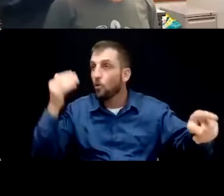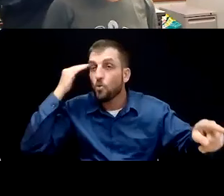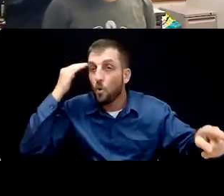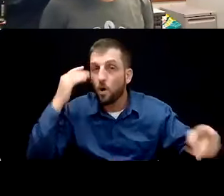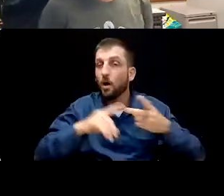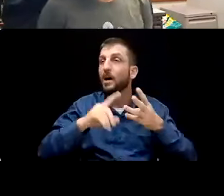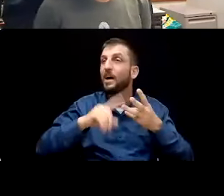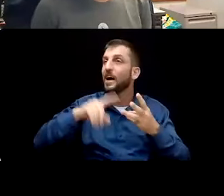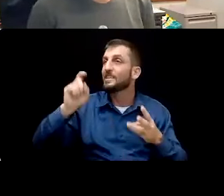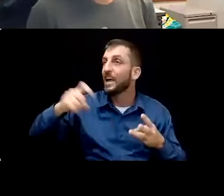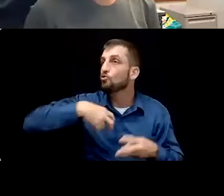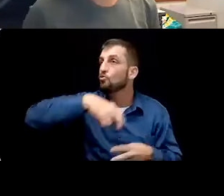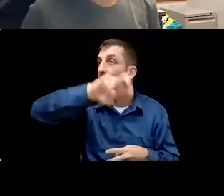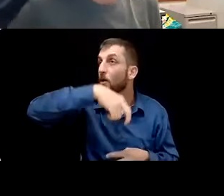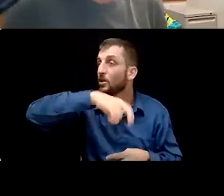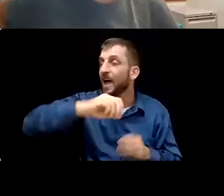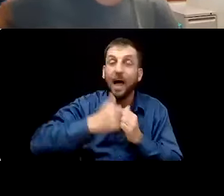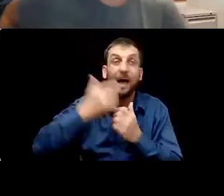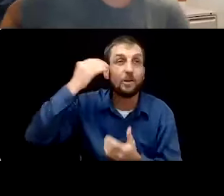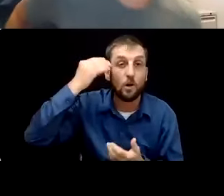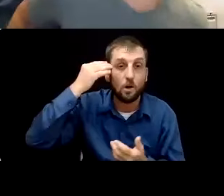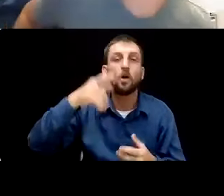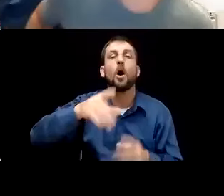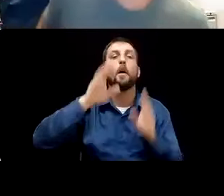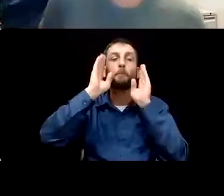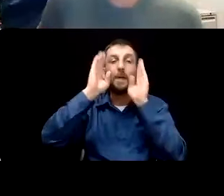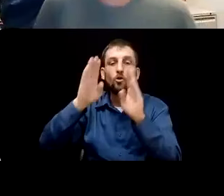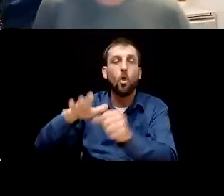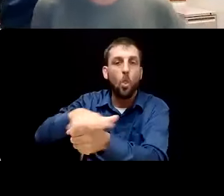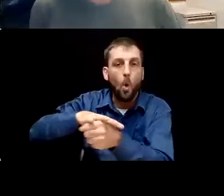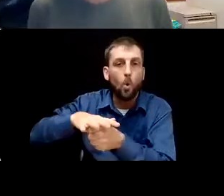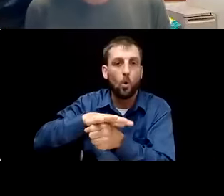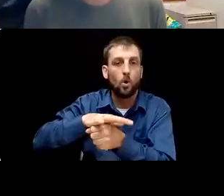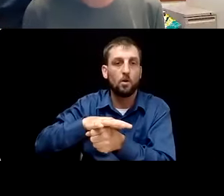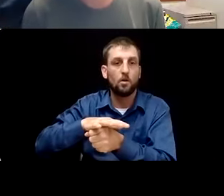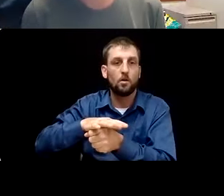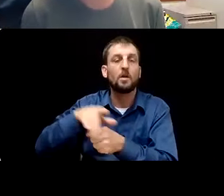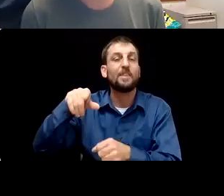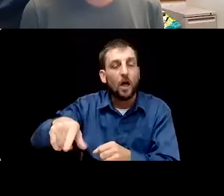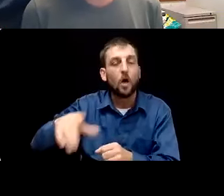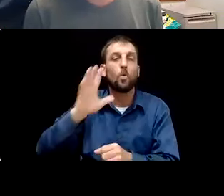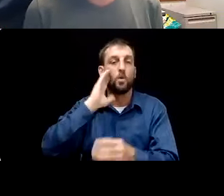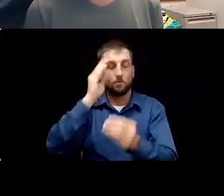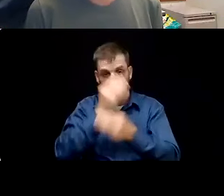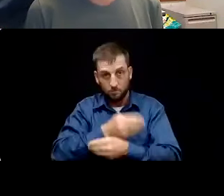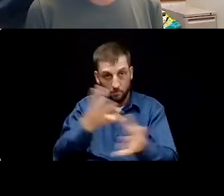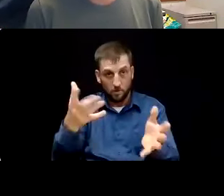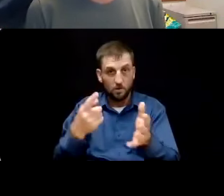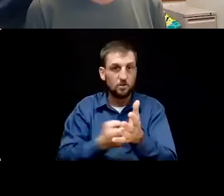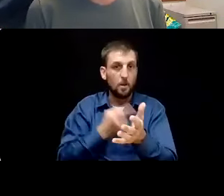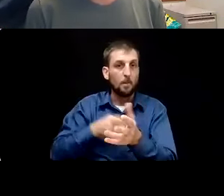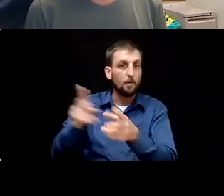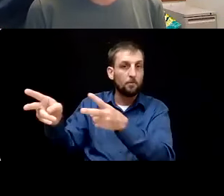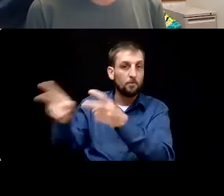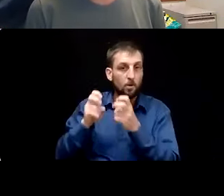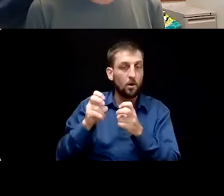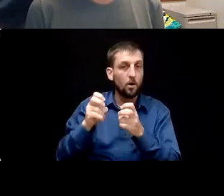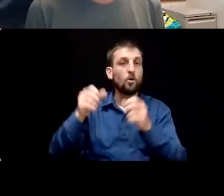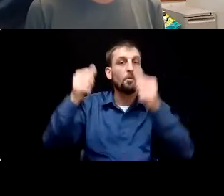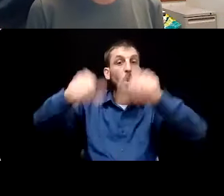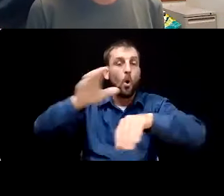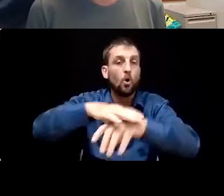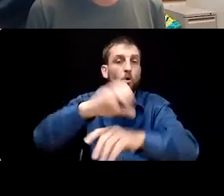Pay attention to local officials. Those local officials will put out words on sometimes their social media pages. If it's